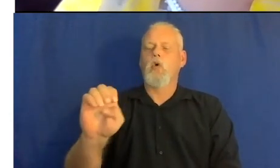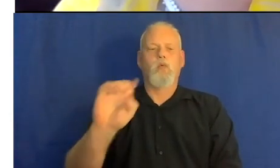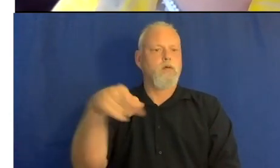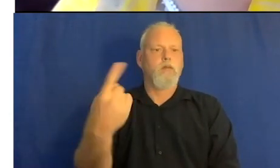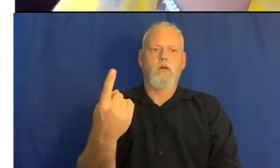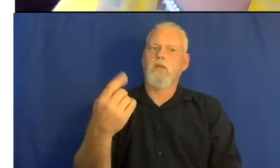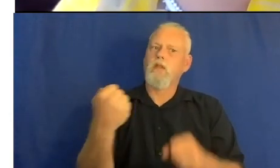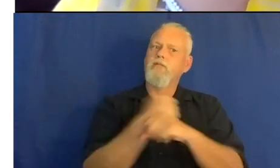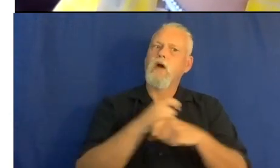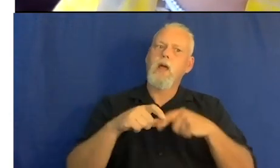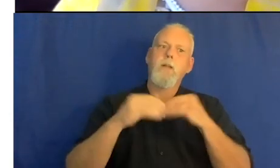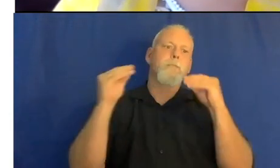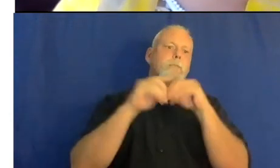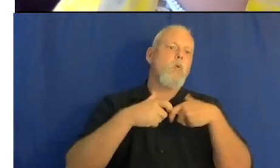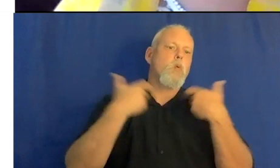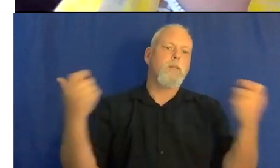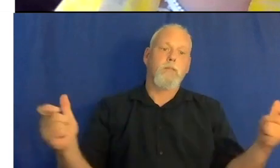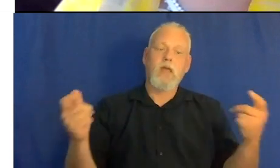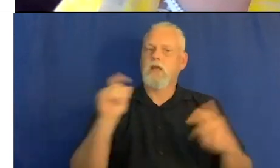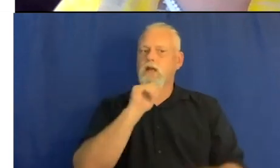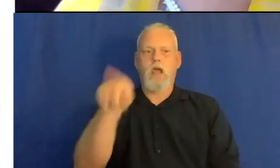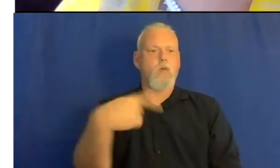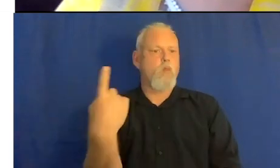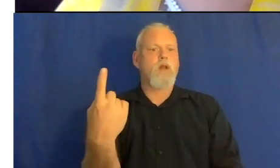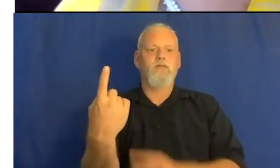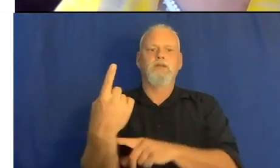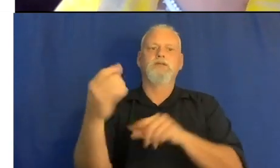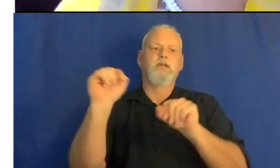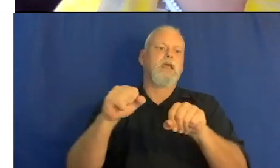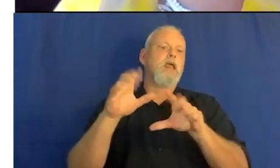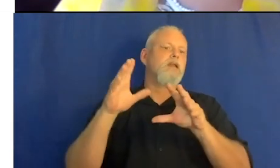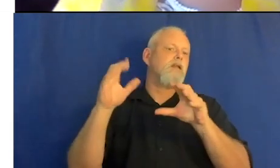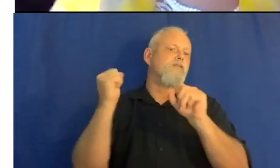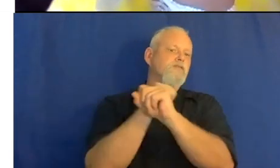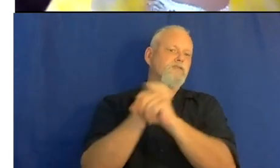bigger, and not a single one of us can fight it alone. Next slide, please.